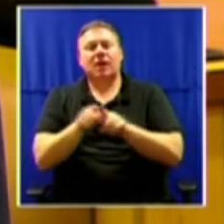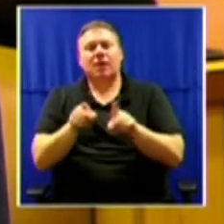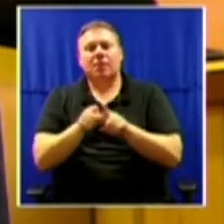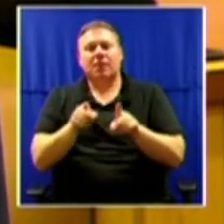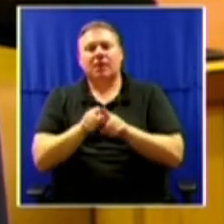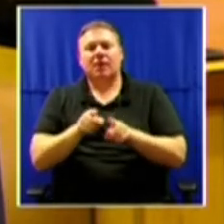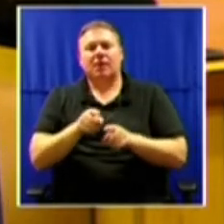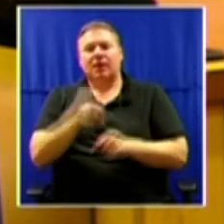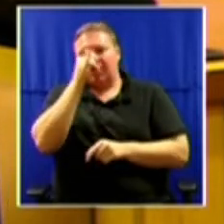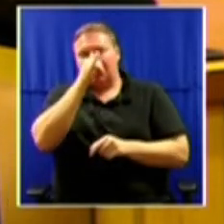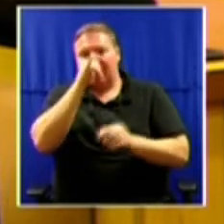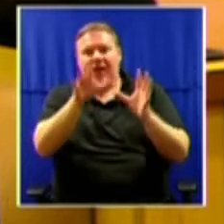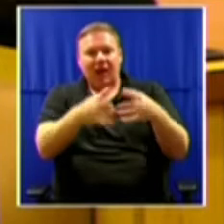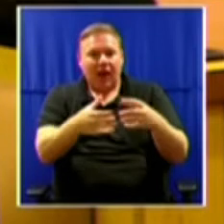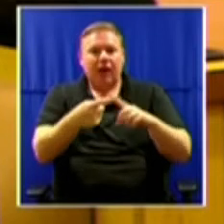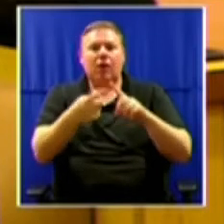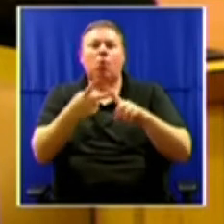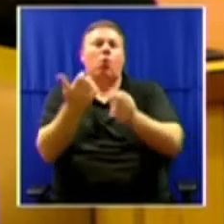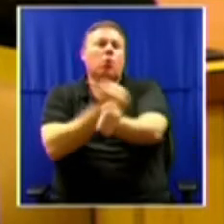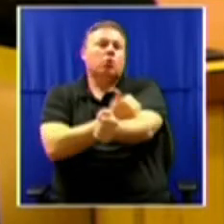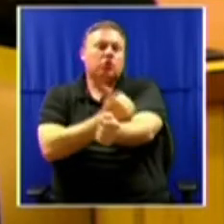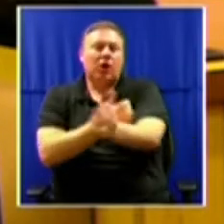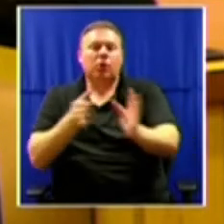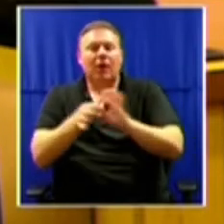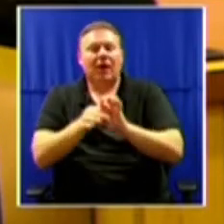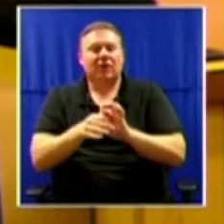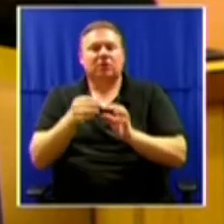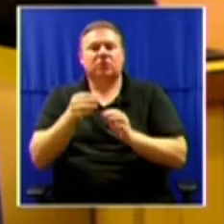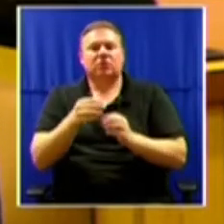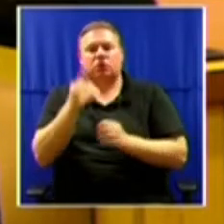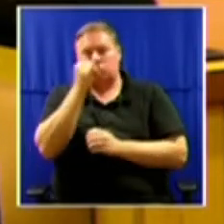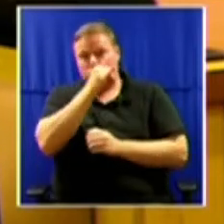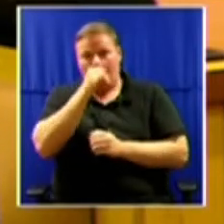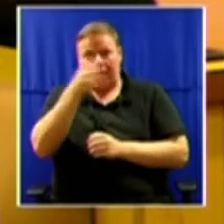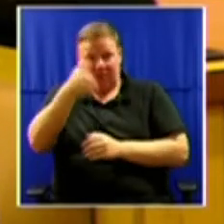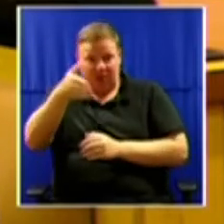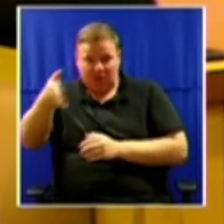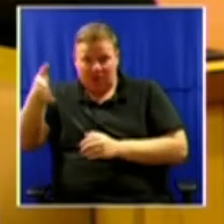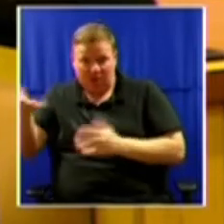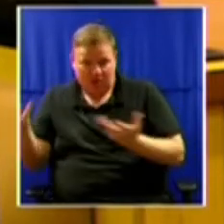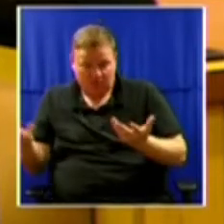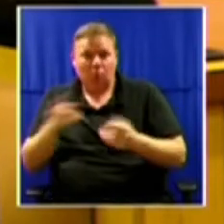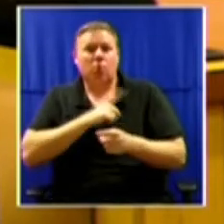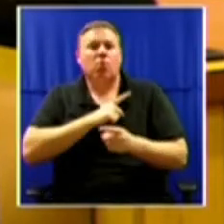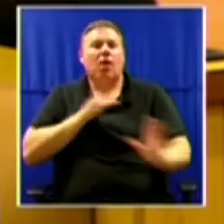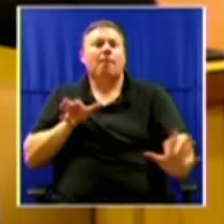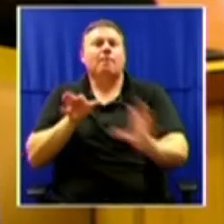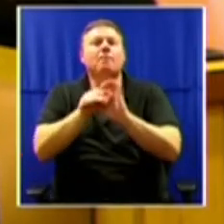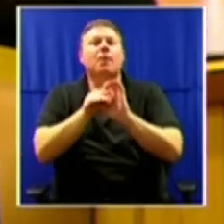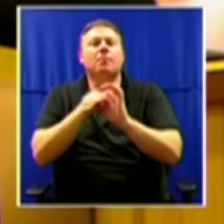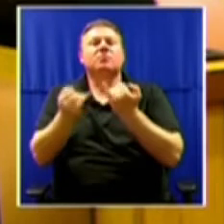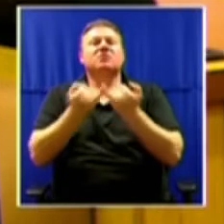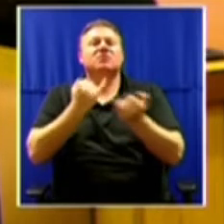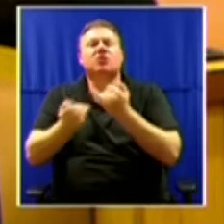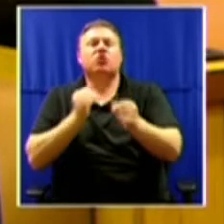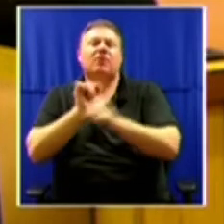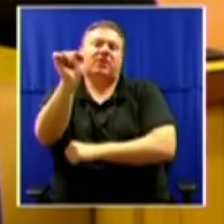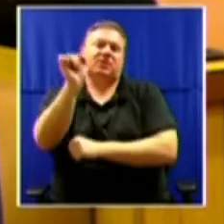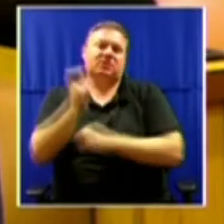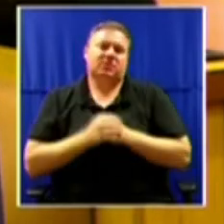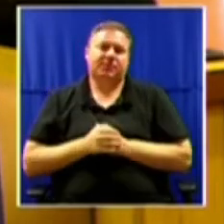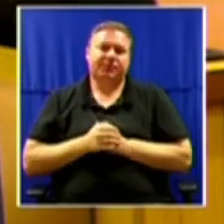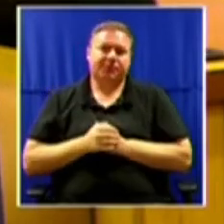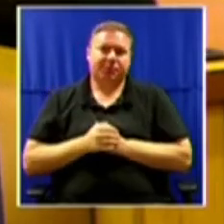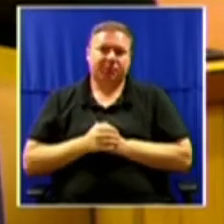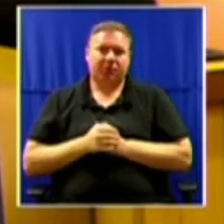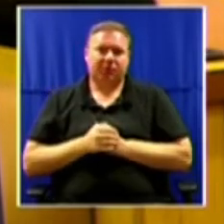essential because in many instances, these factors are direct contributors to sexual offenses. We assess if there could be